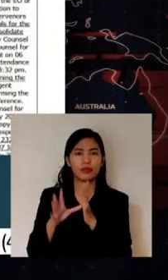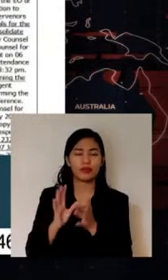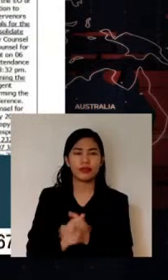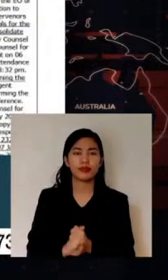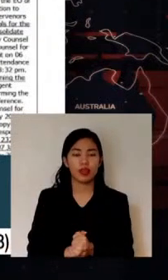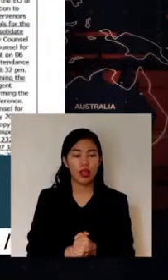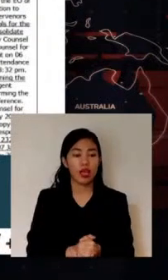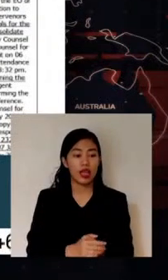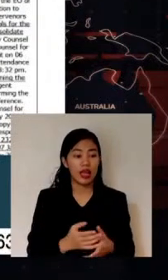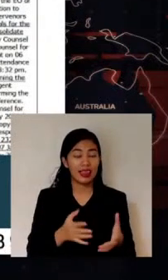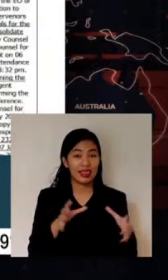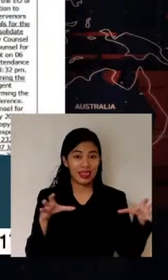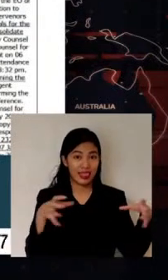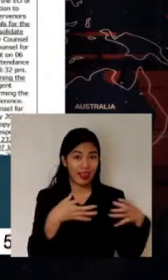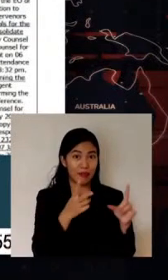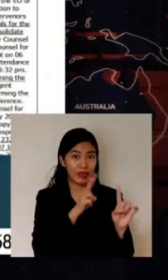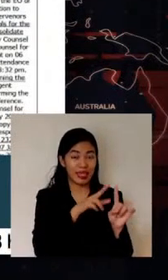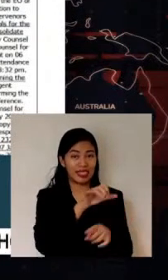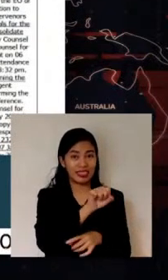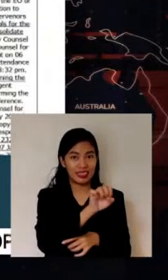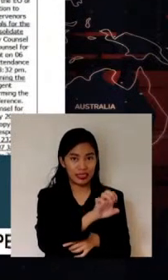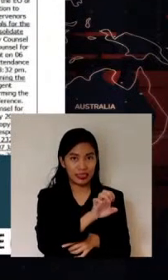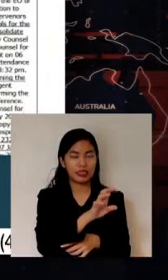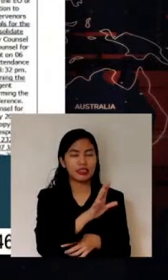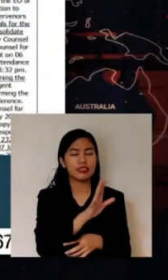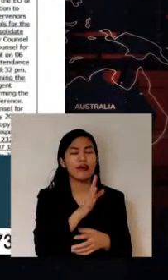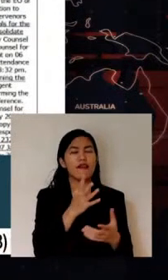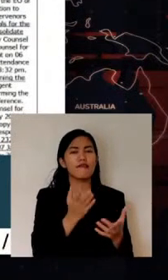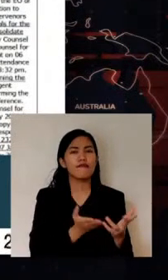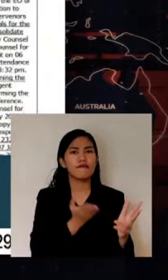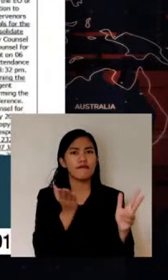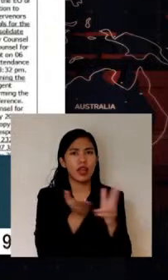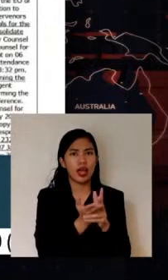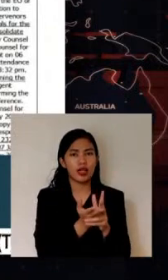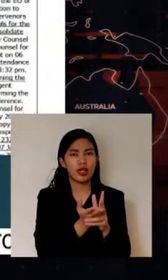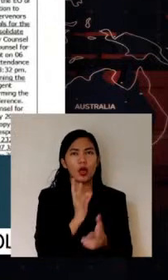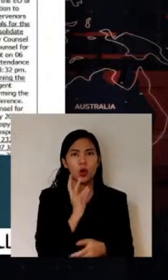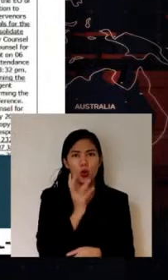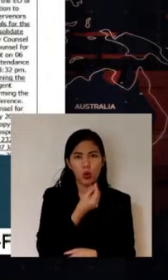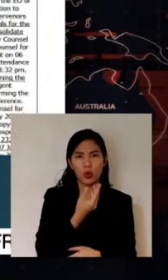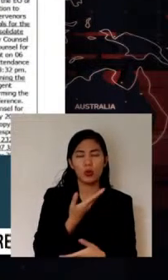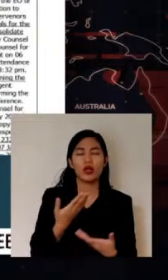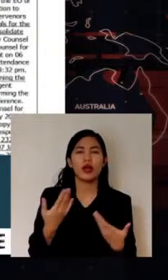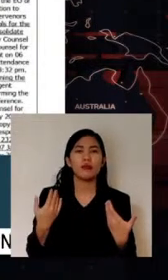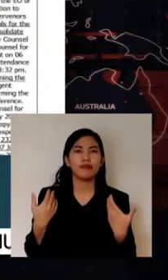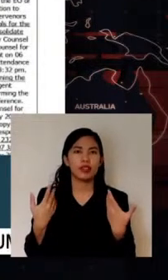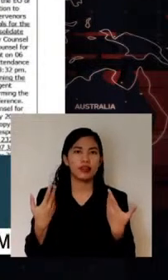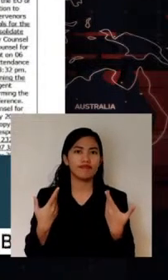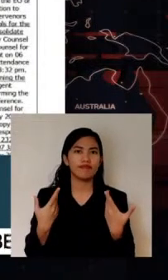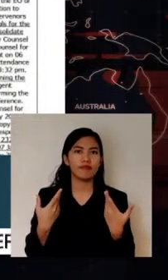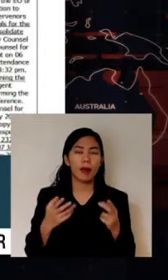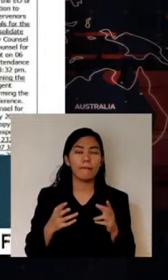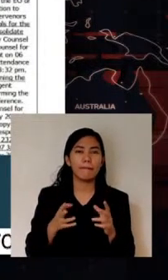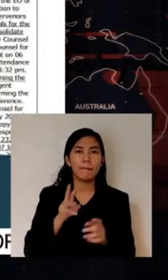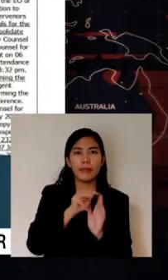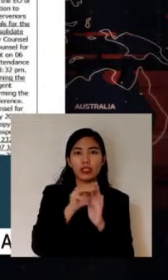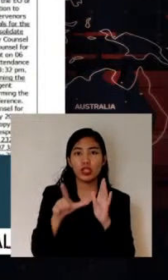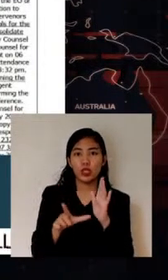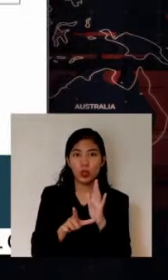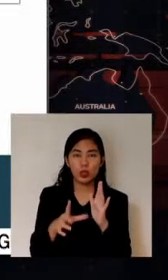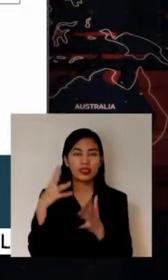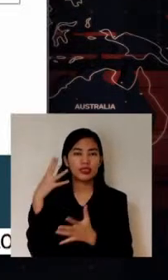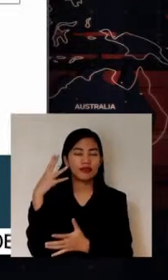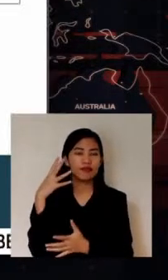were separately filed by martial law survivors led by Bonifacio Ilagan, Akbayan Citizens Action Party,